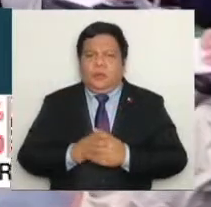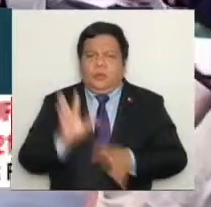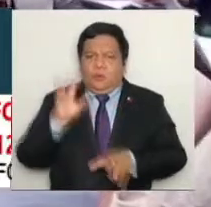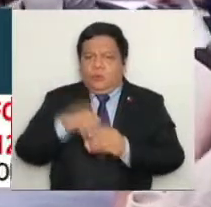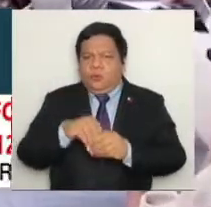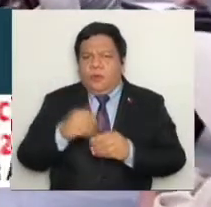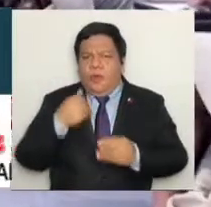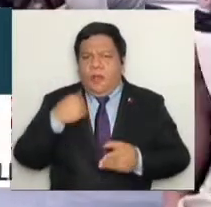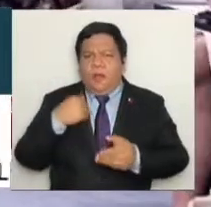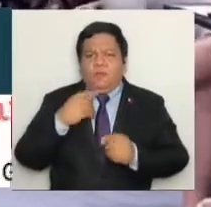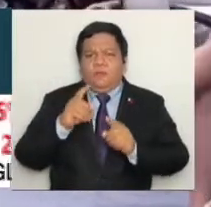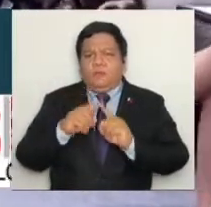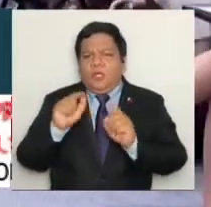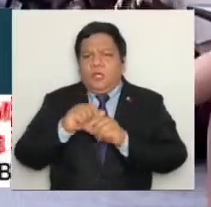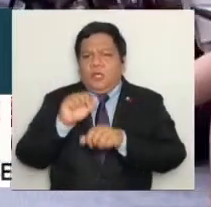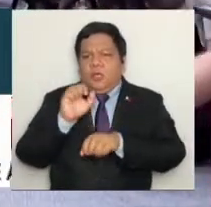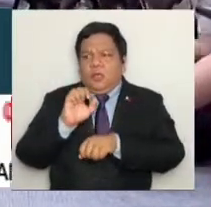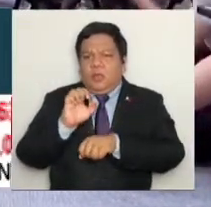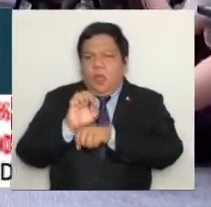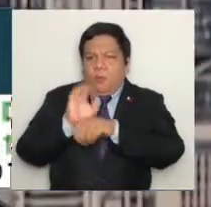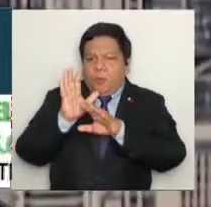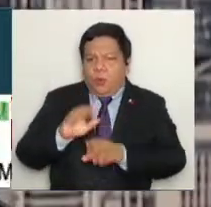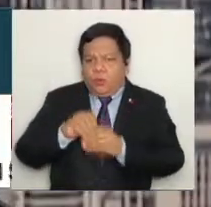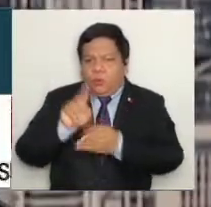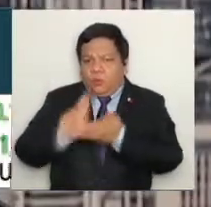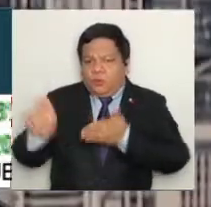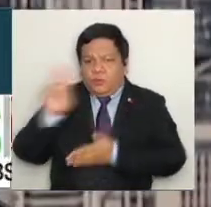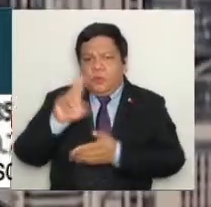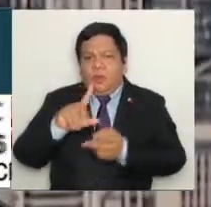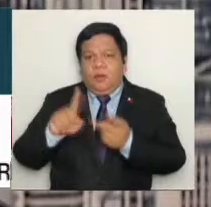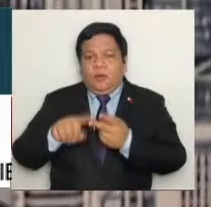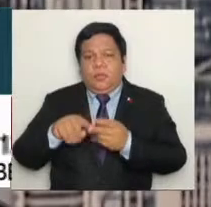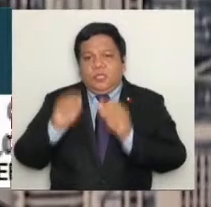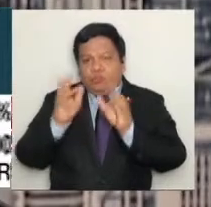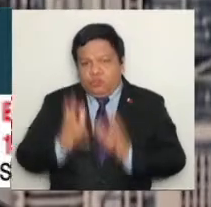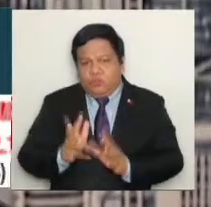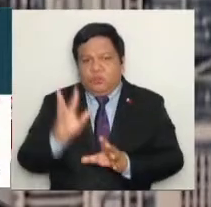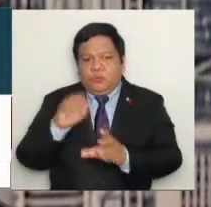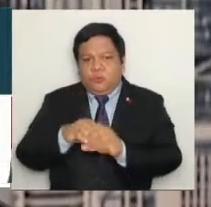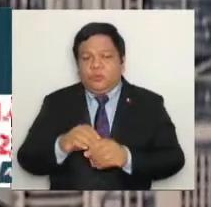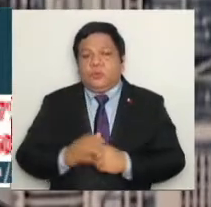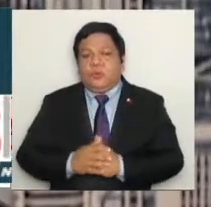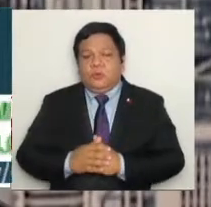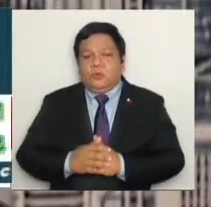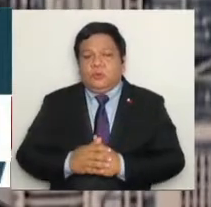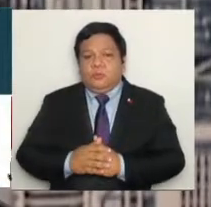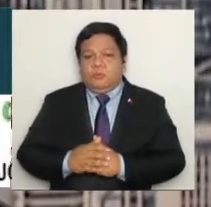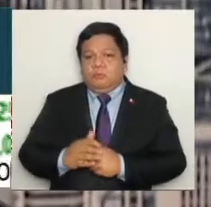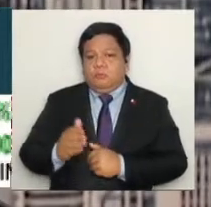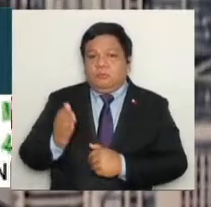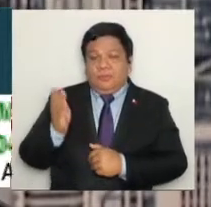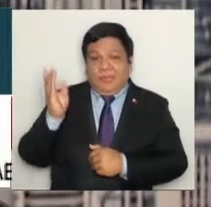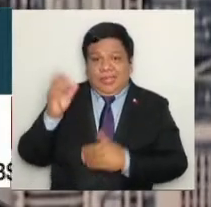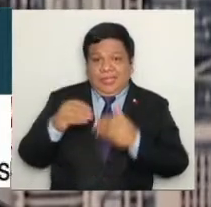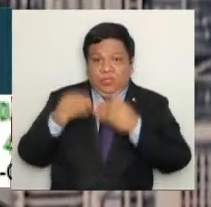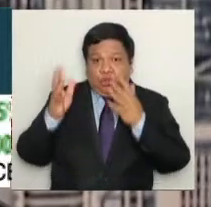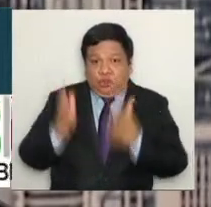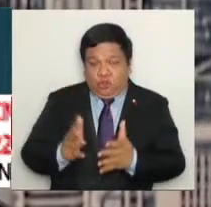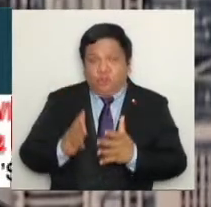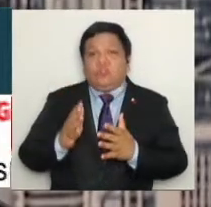level employee and a secondary school teacher. It comes as Hong Kong's leader Carrie Lam said on